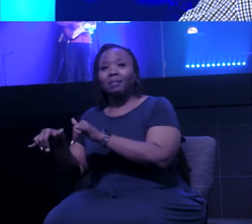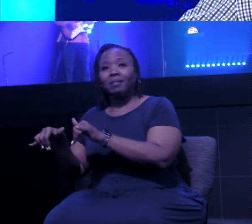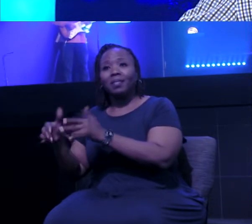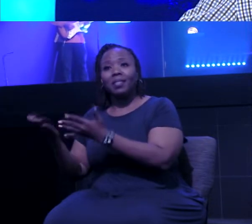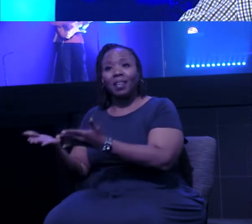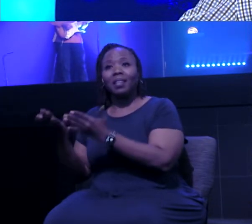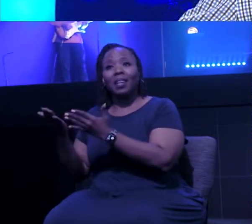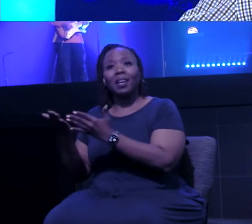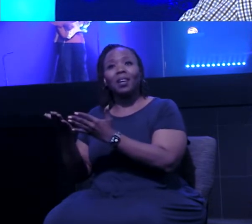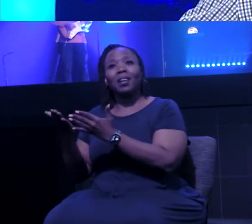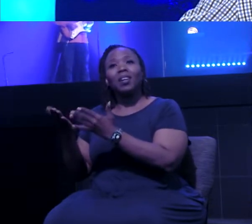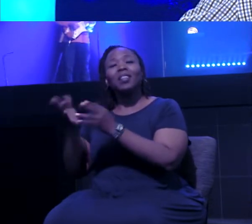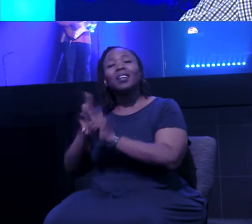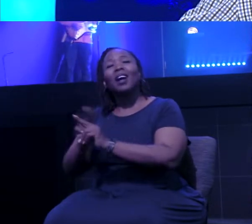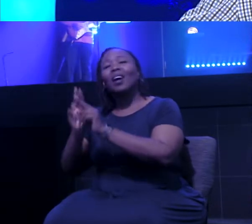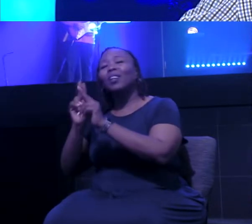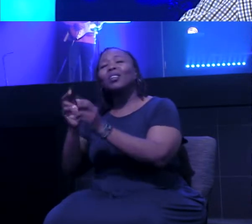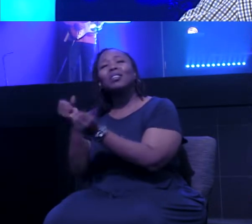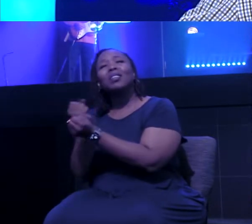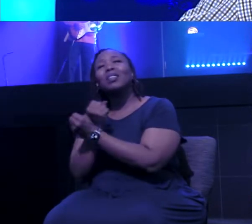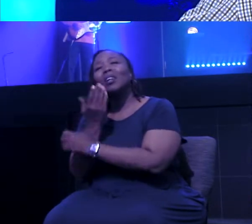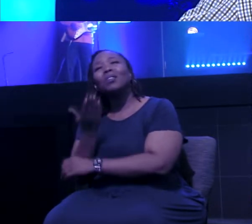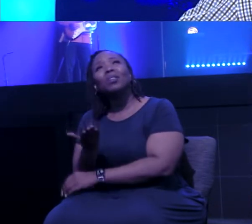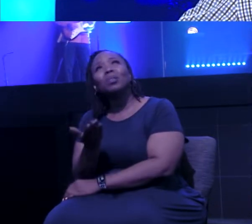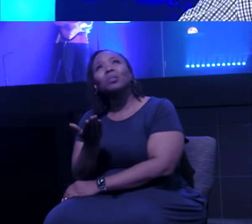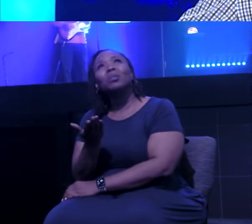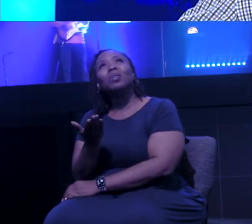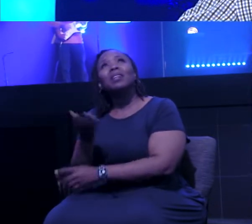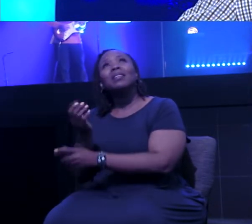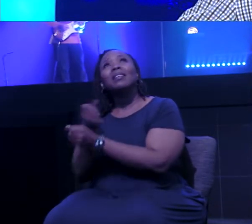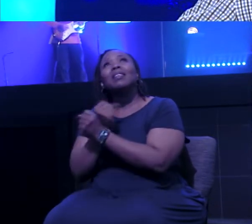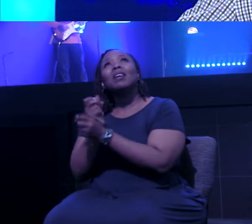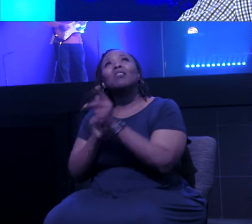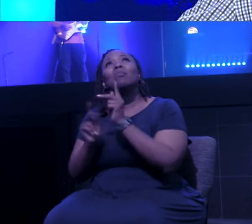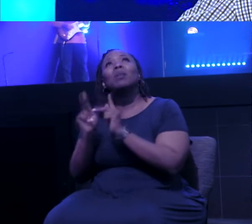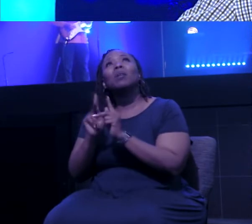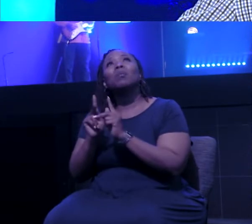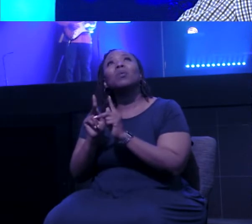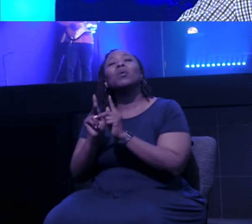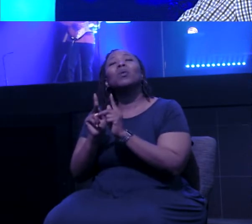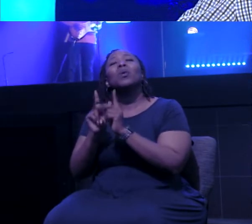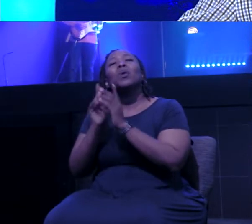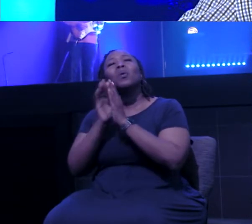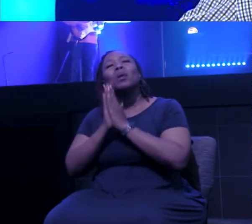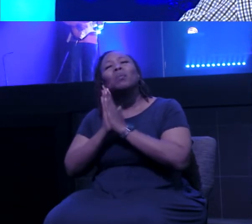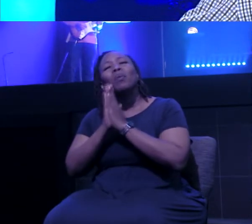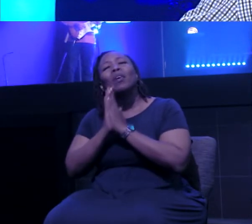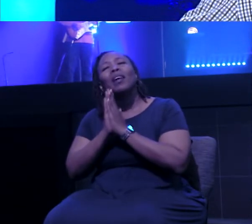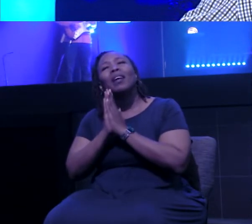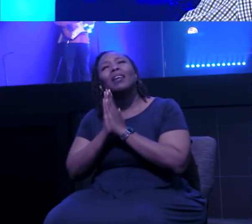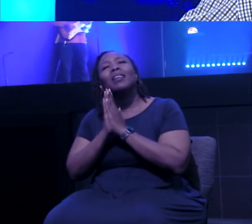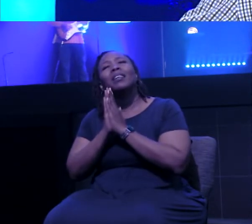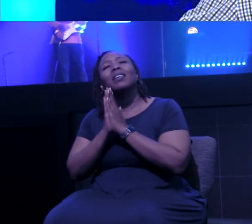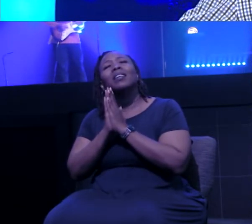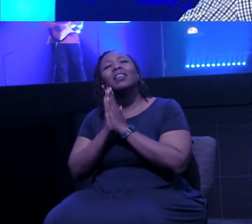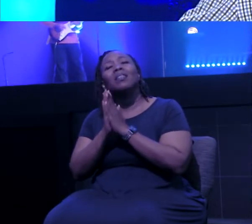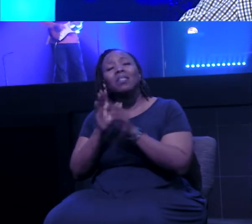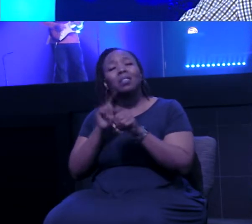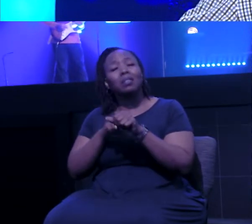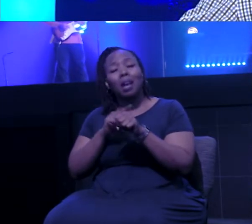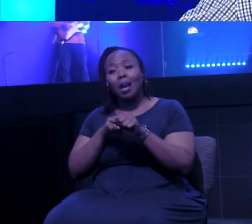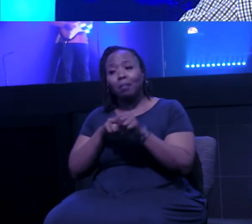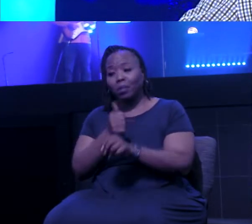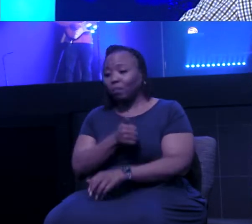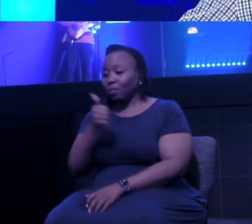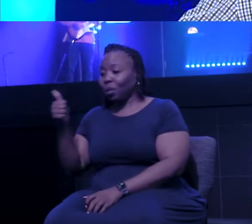to honor you, to love you and to love people. Father, we pray for those that you're calling to go.